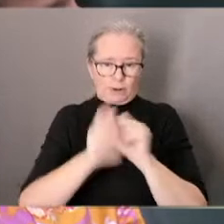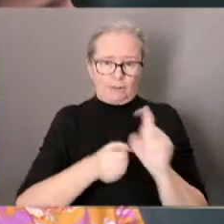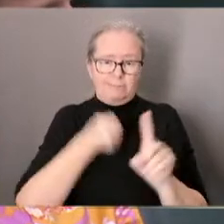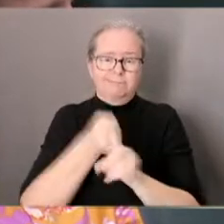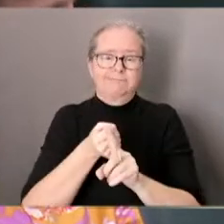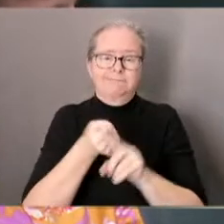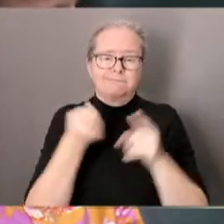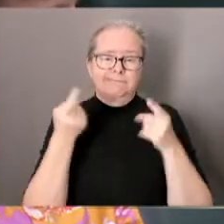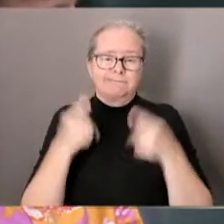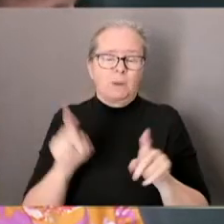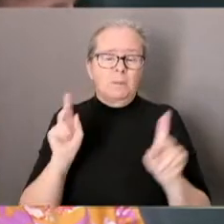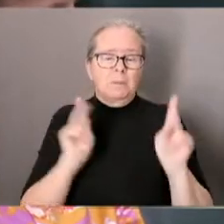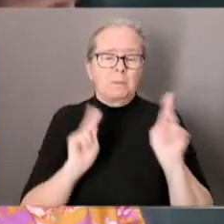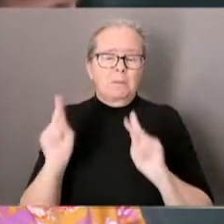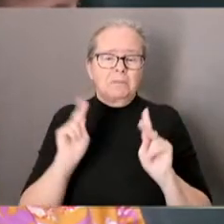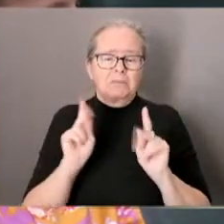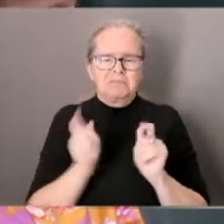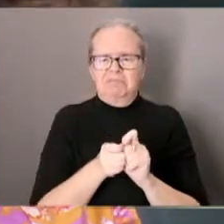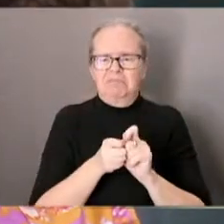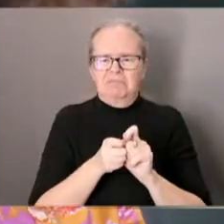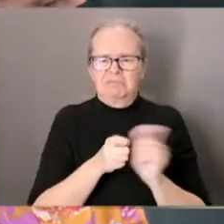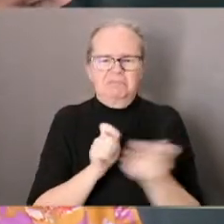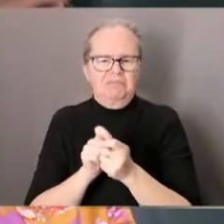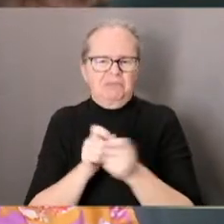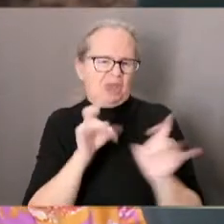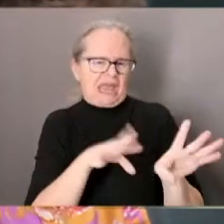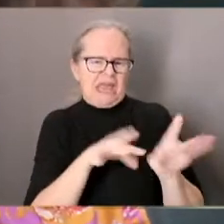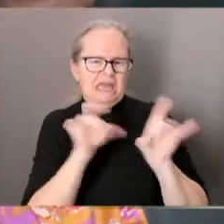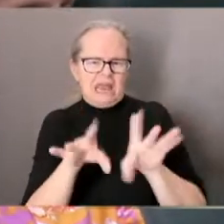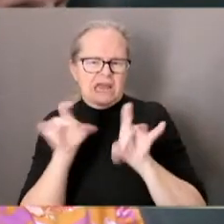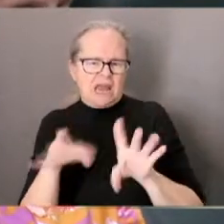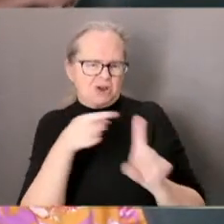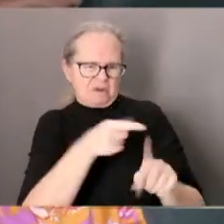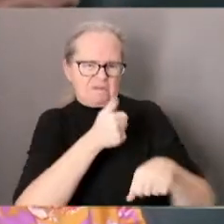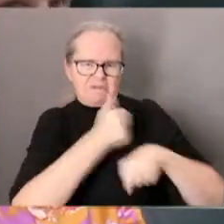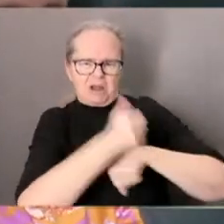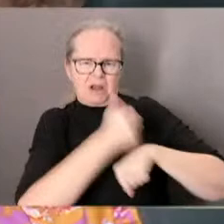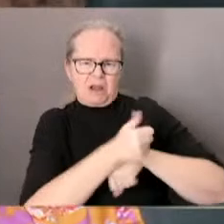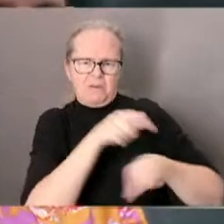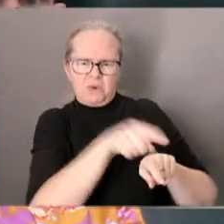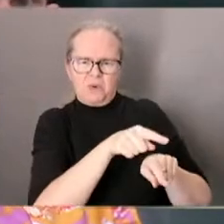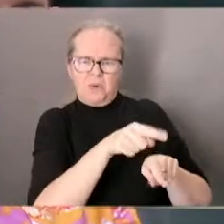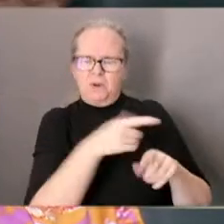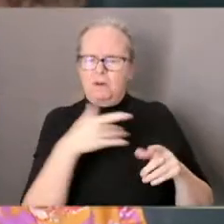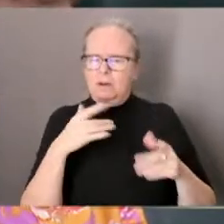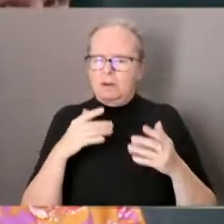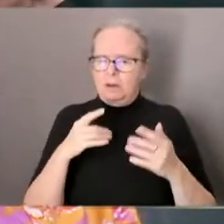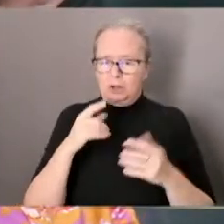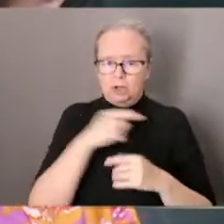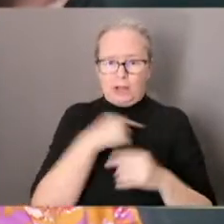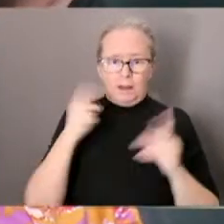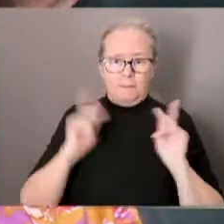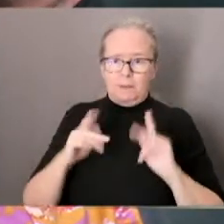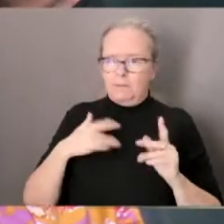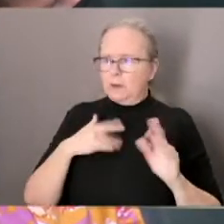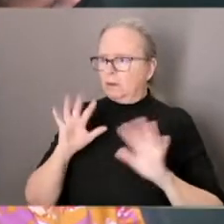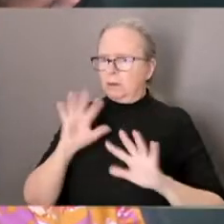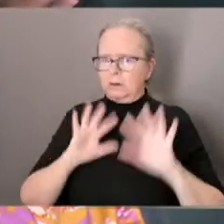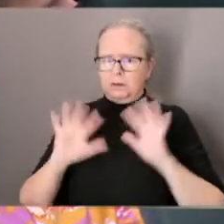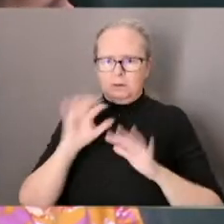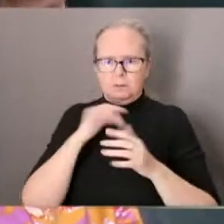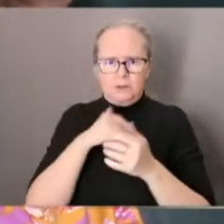friends and colleagues who do not feel safe and like they belong As Leaders this is a problem that we must address it's why the Alberta